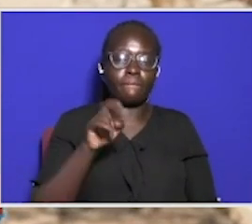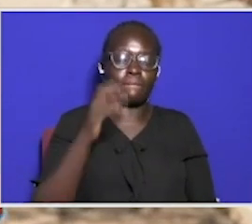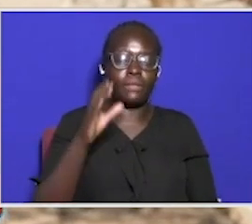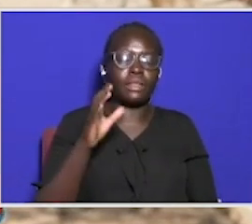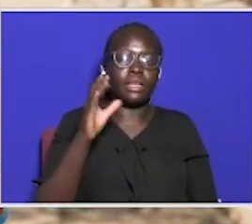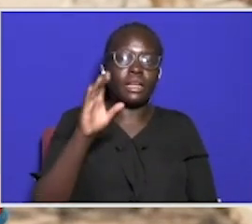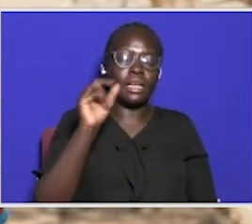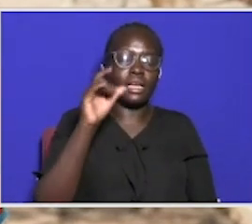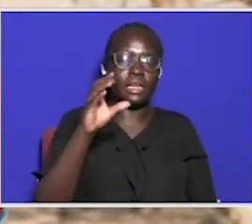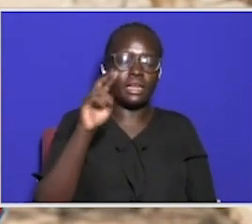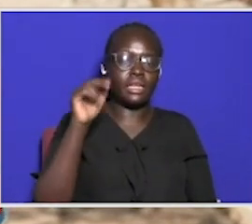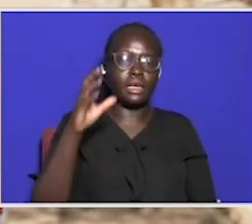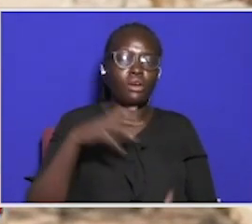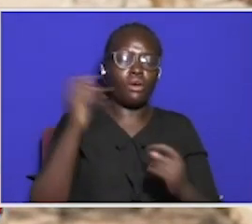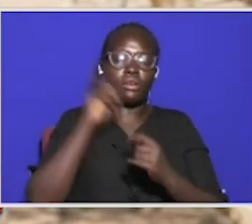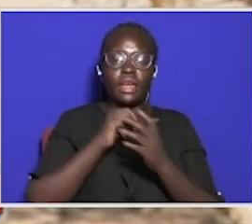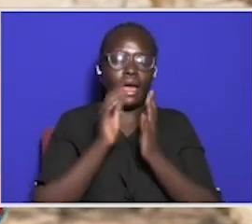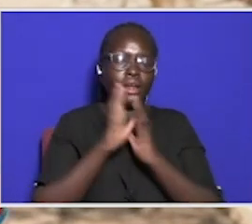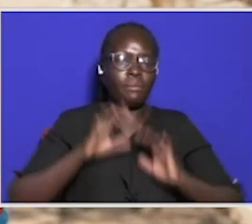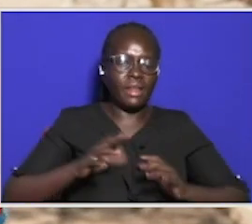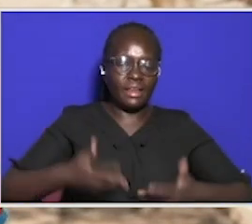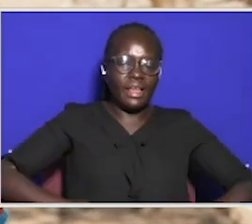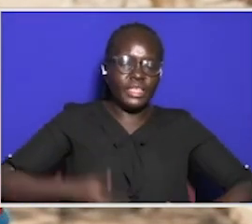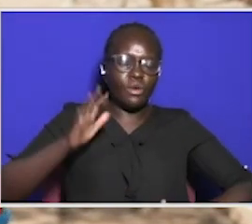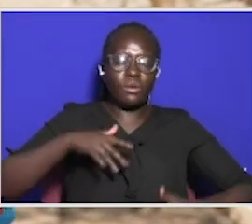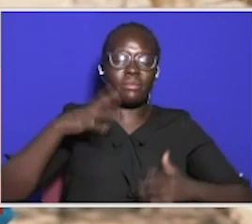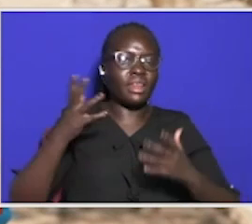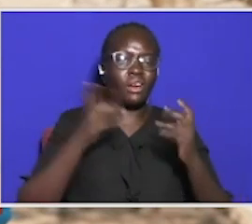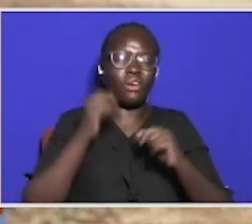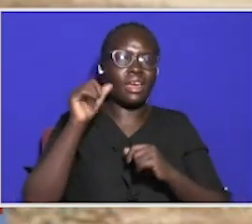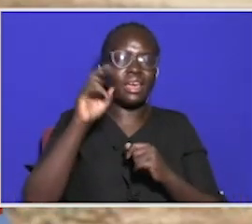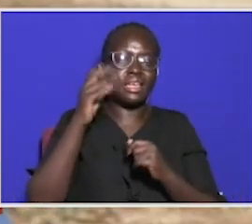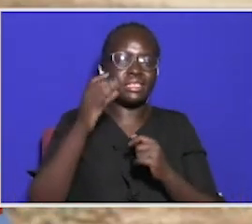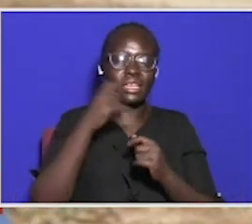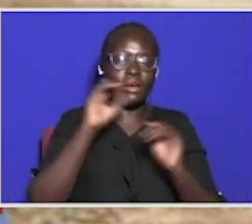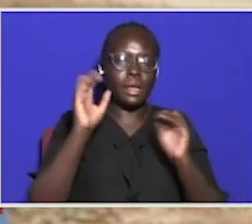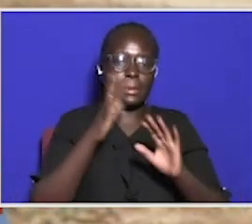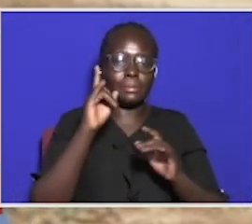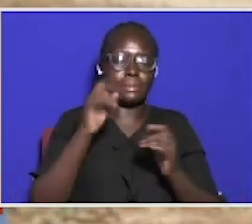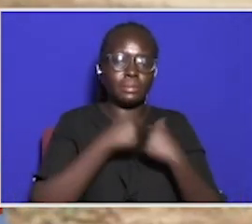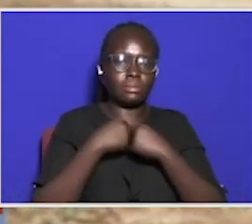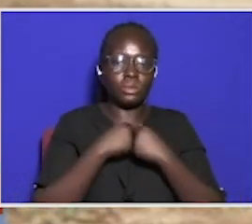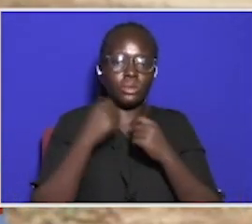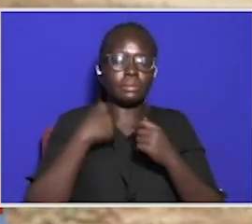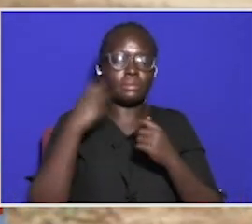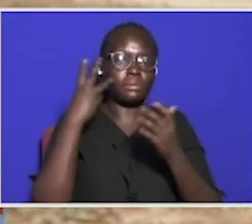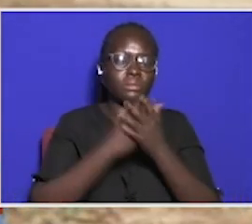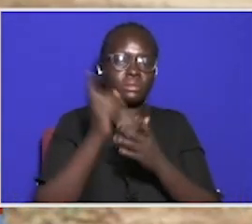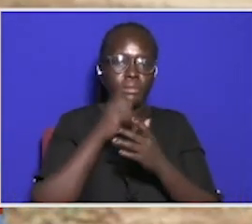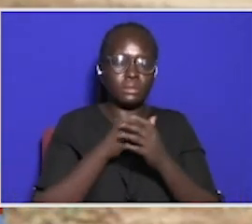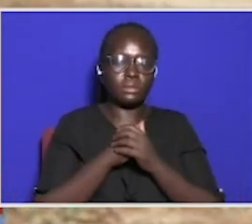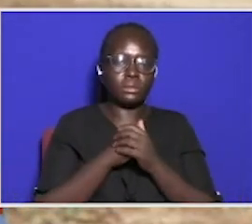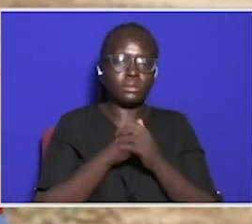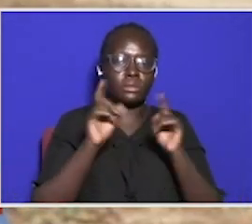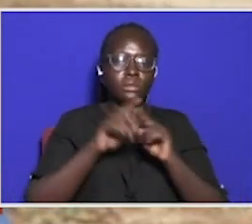are not attended, and the expectant ladies don't get the ANC profile. One of the challenges that I've come across